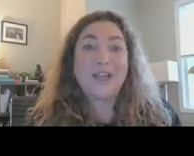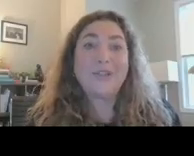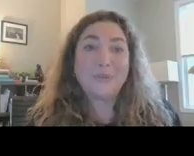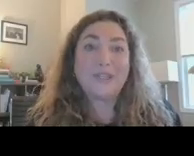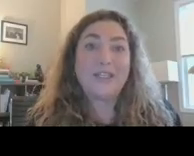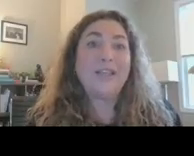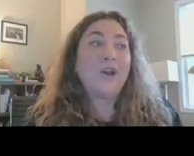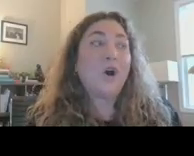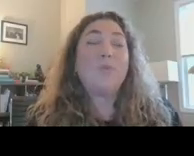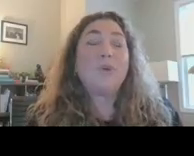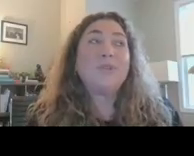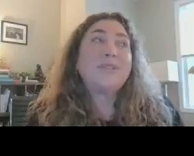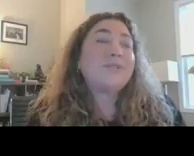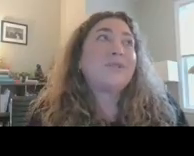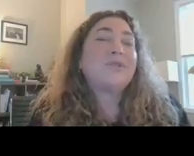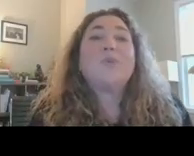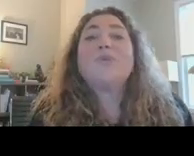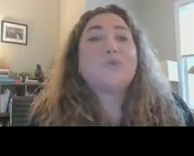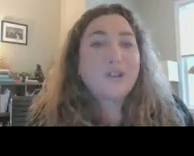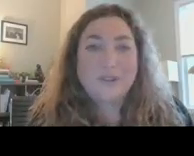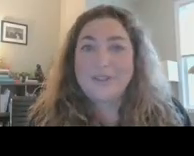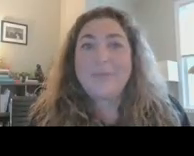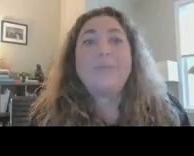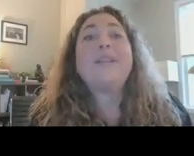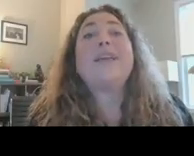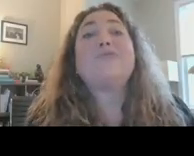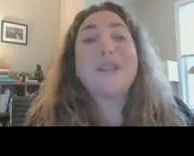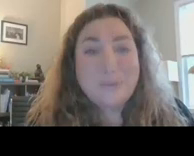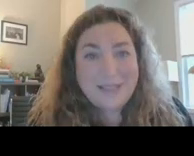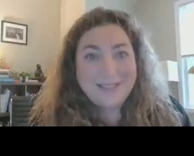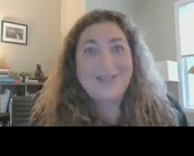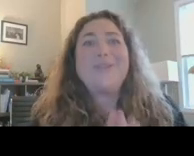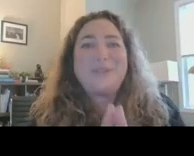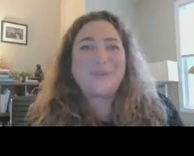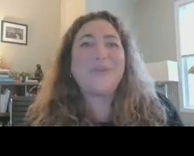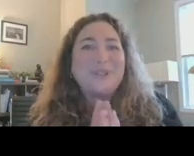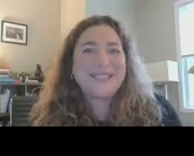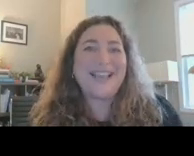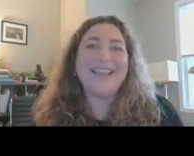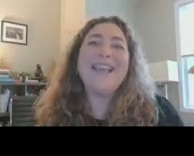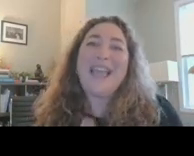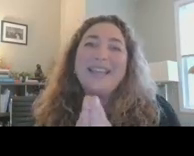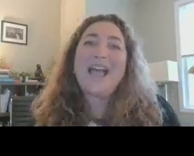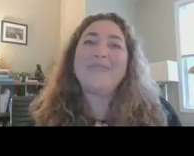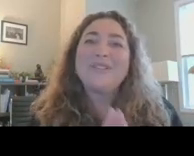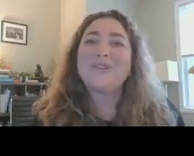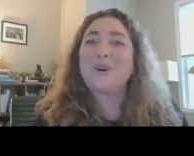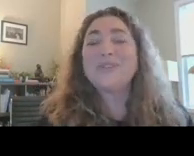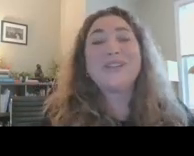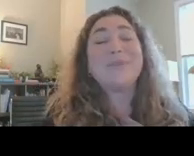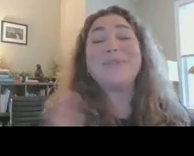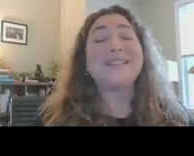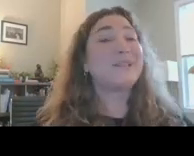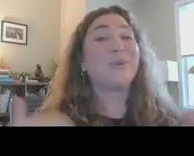stressful when you're trying to be almost so structured, it might be like regimented through your day, and having